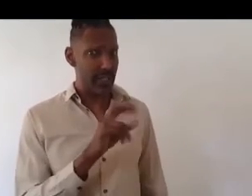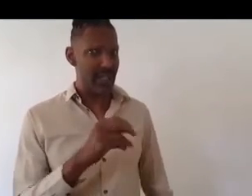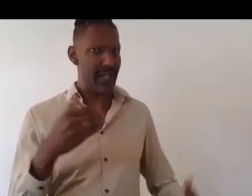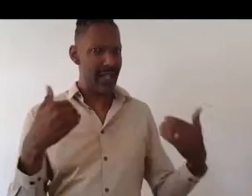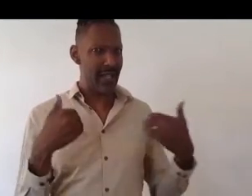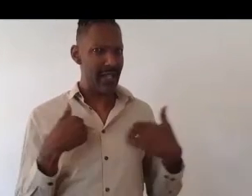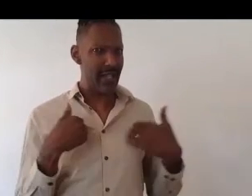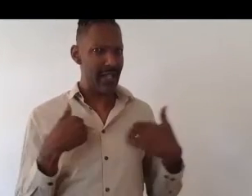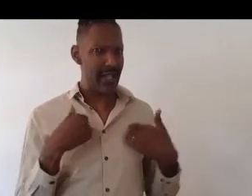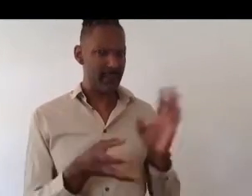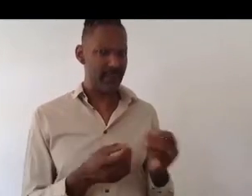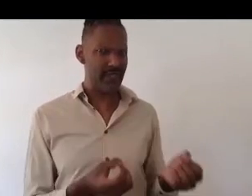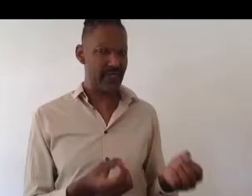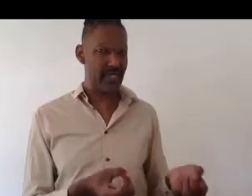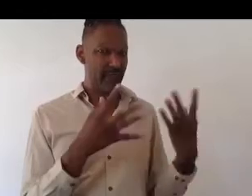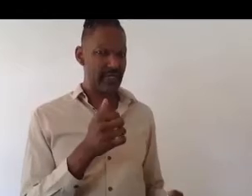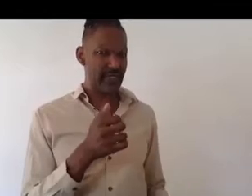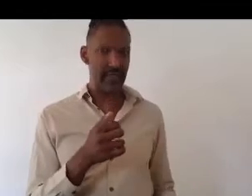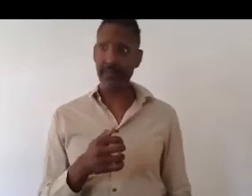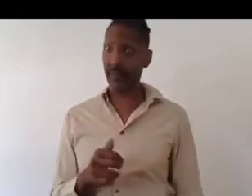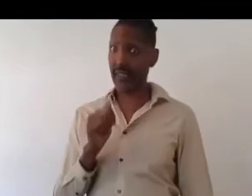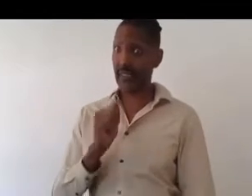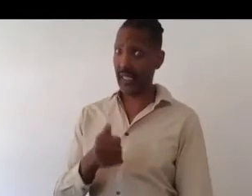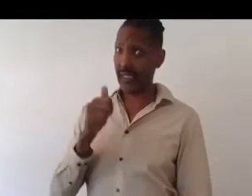10, 10. How many tens was that?